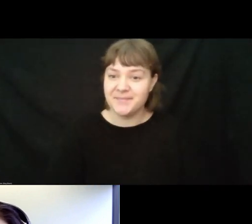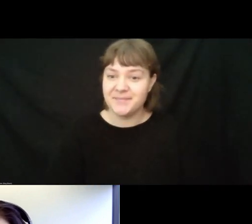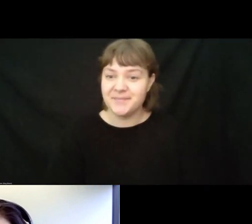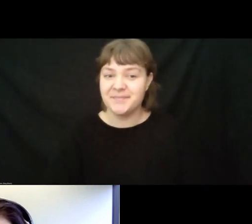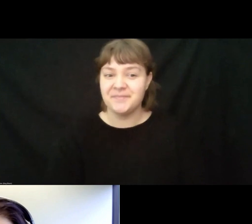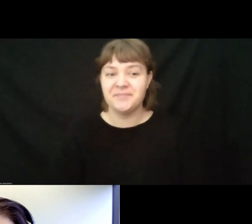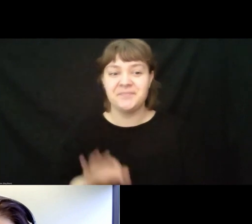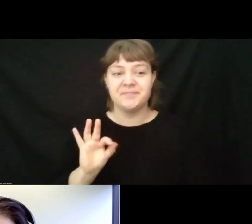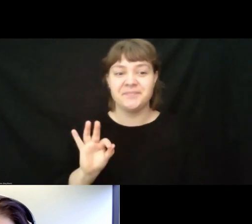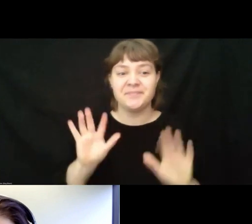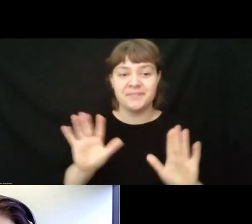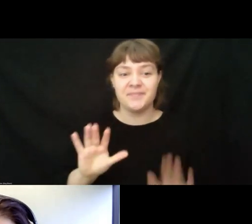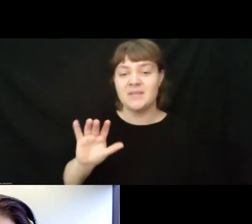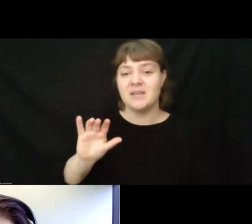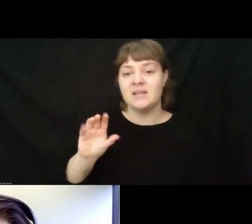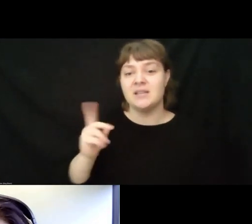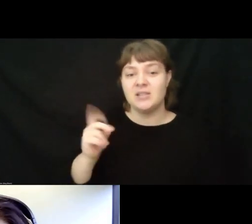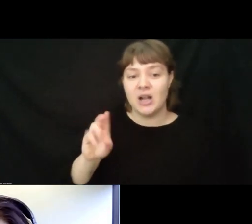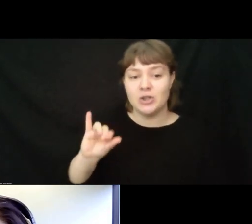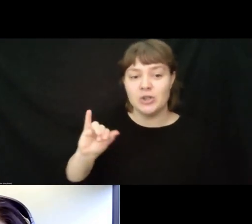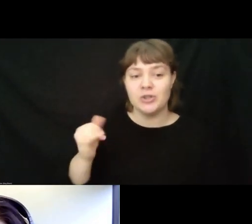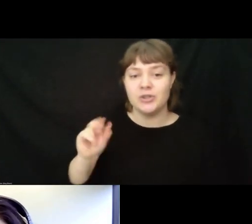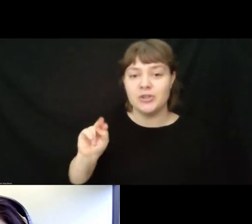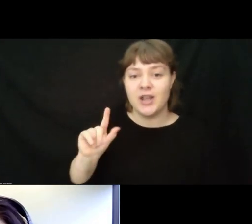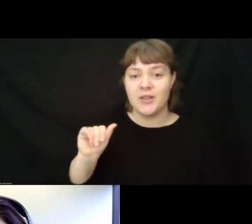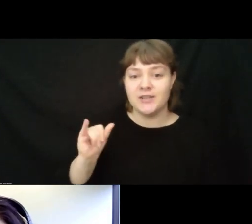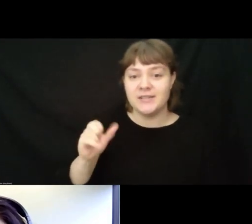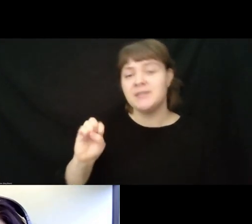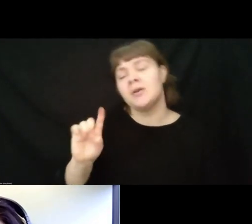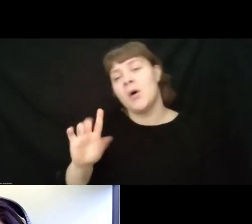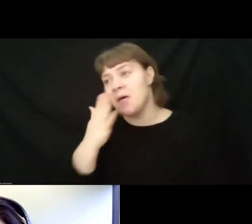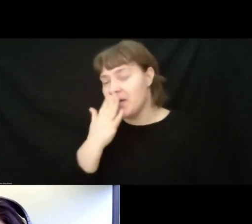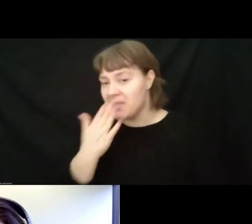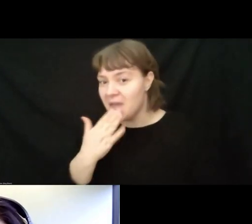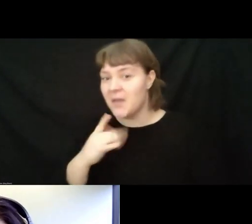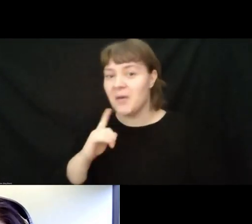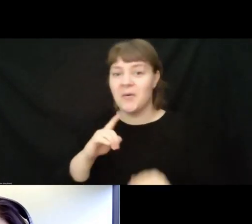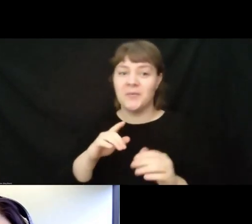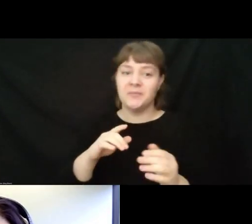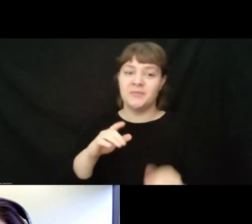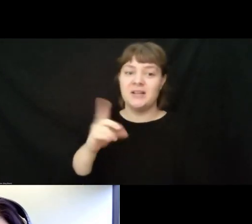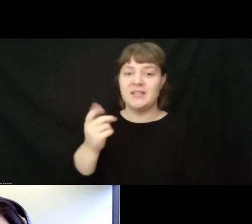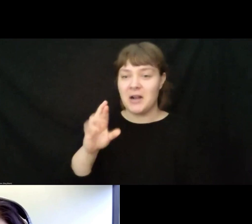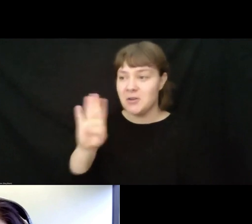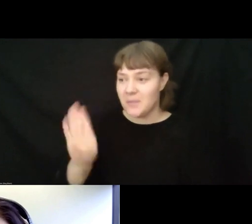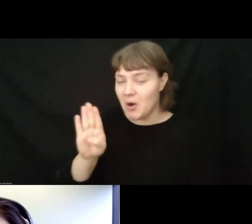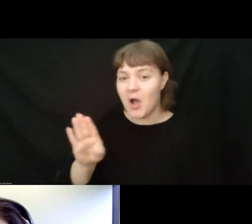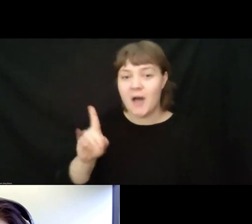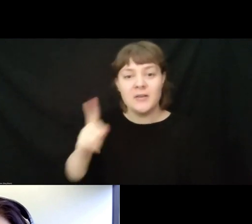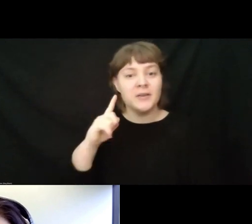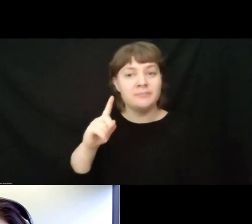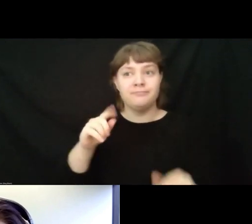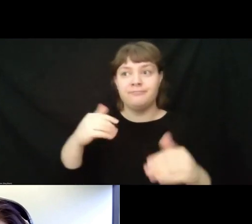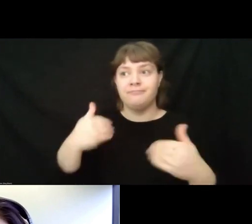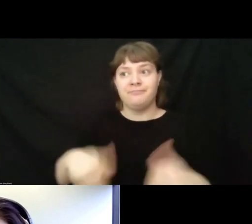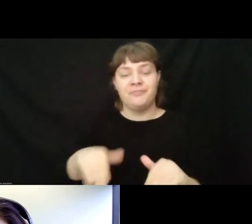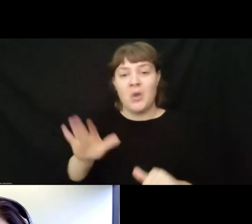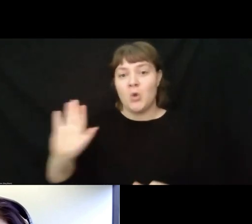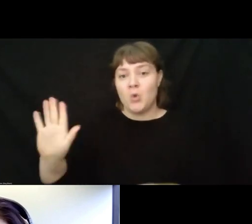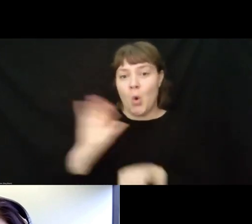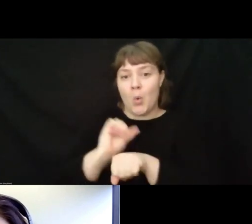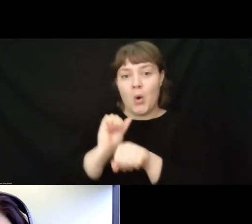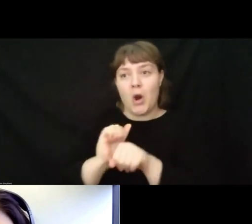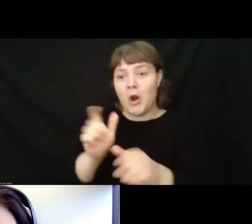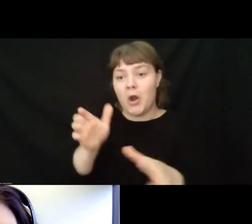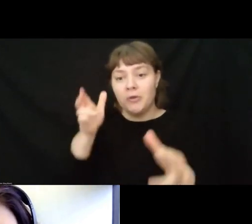That's great. Thank you, Dr. Prakash. It's just really wonderful to hear about all the great work that you're doing. And again, like